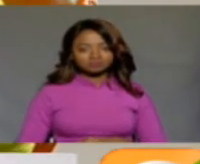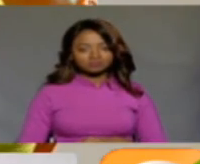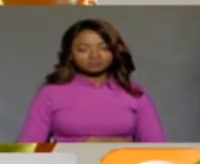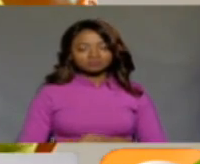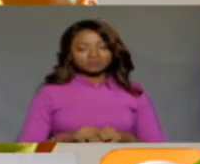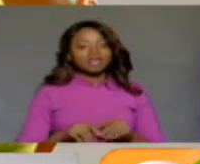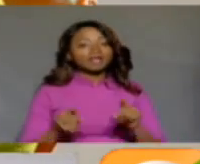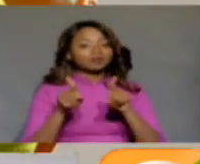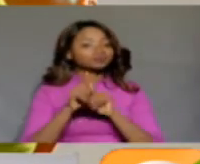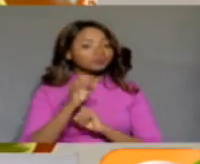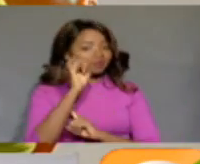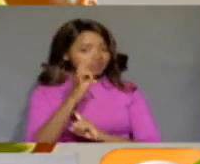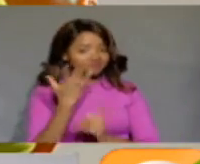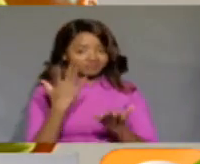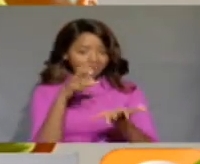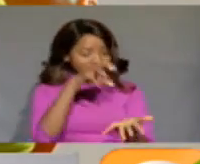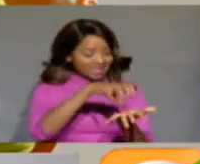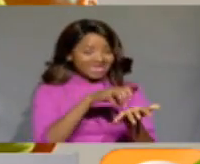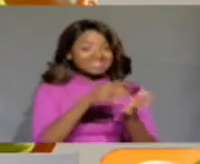really urgent,